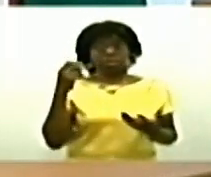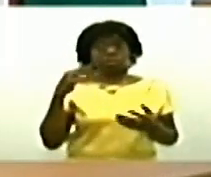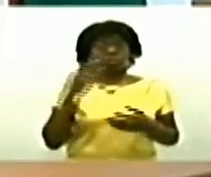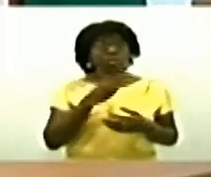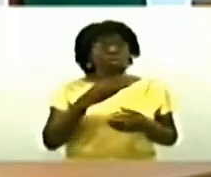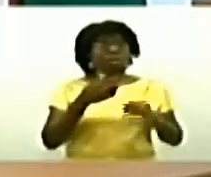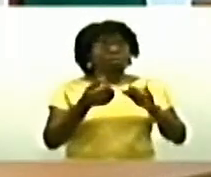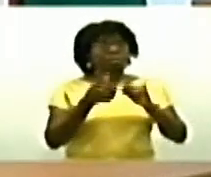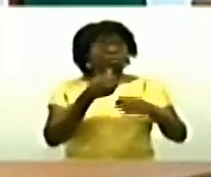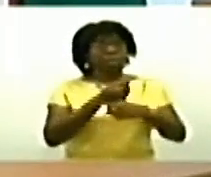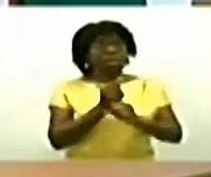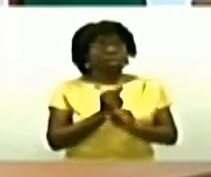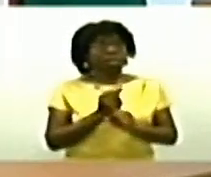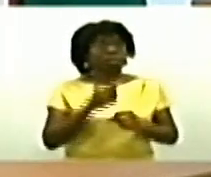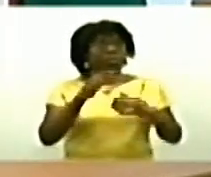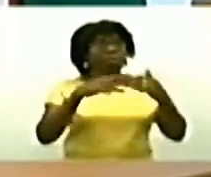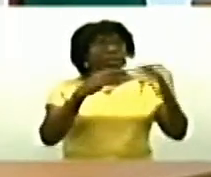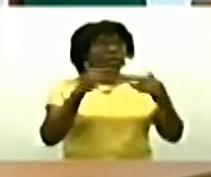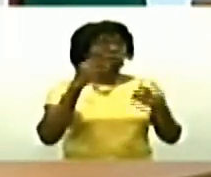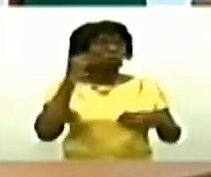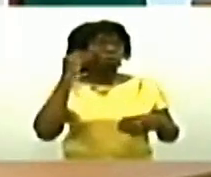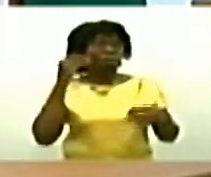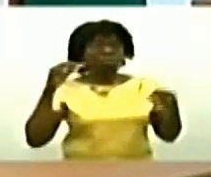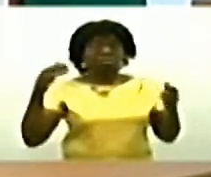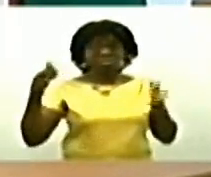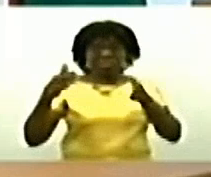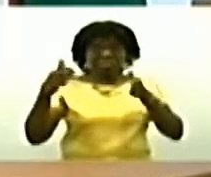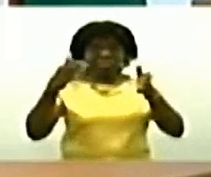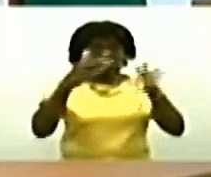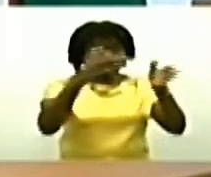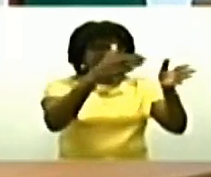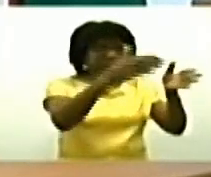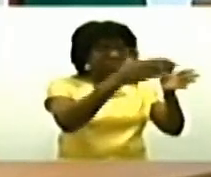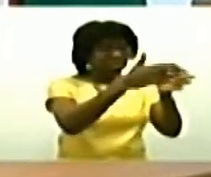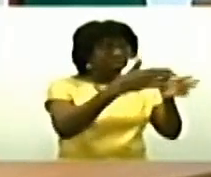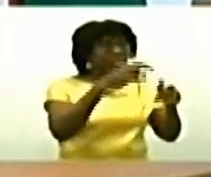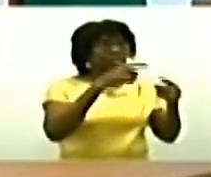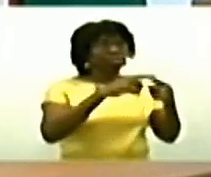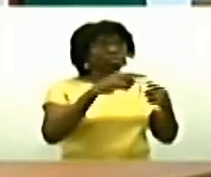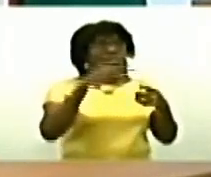area. We are building homes almost right close to the falls.